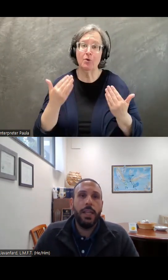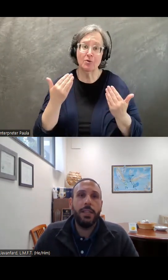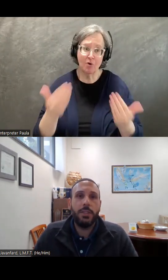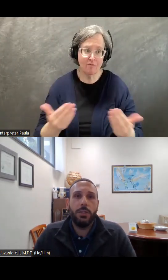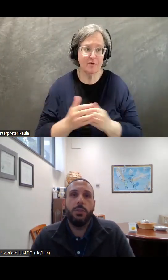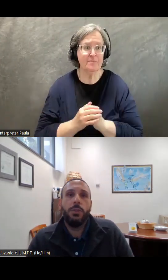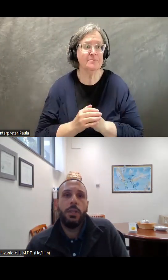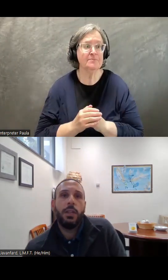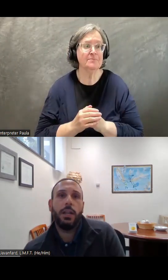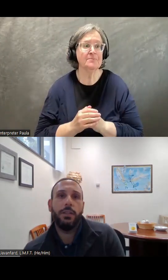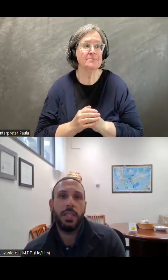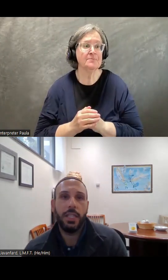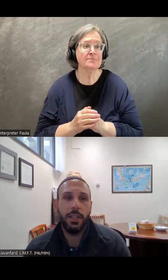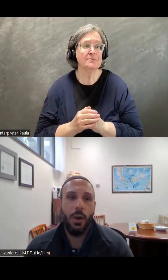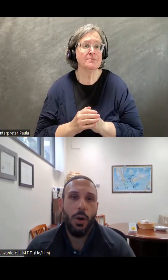more into